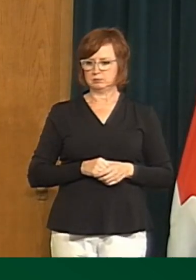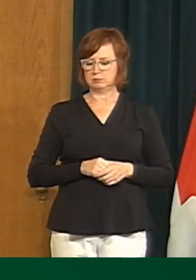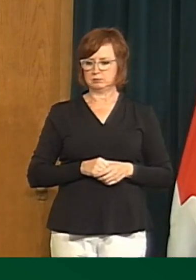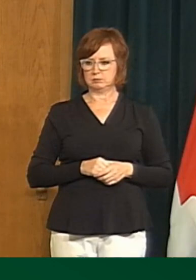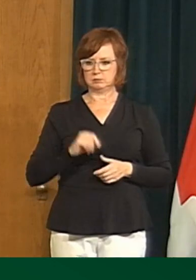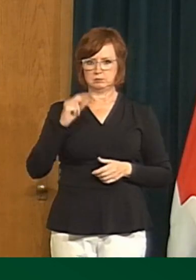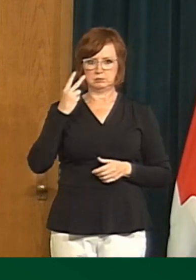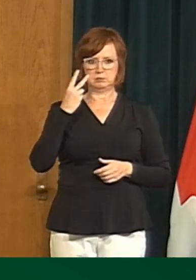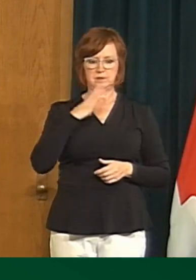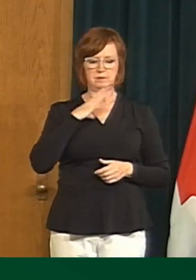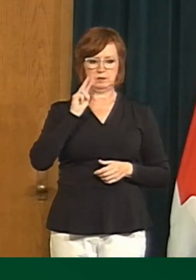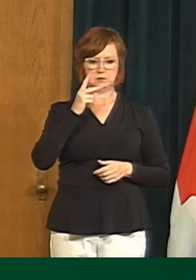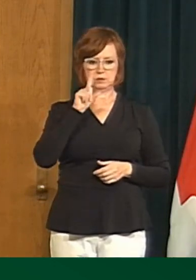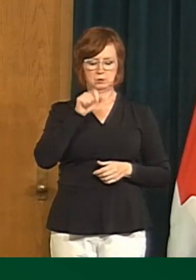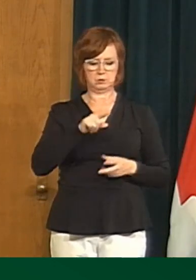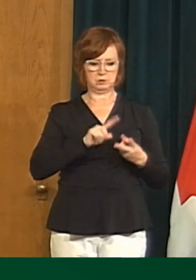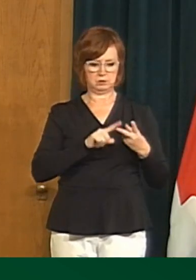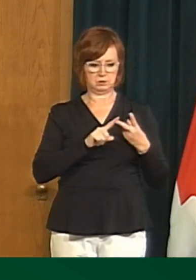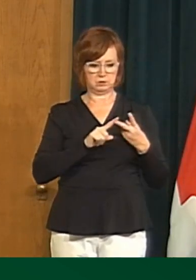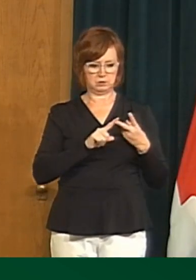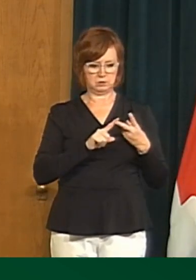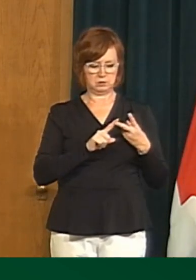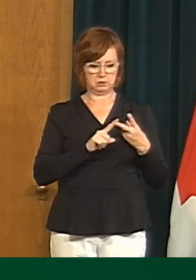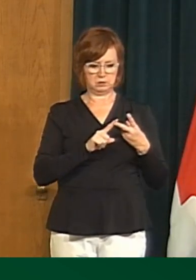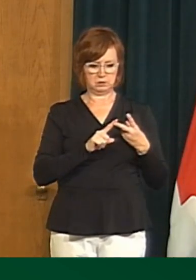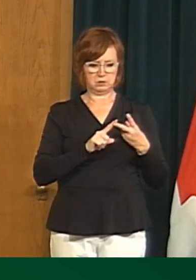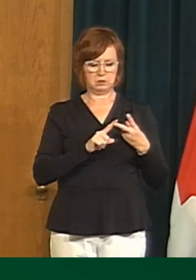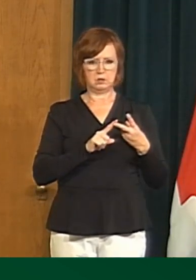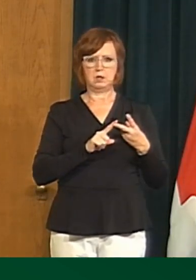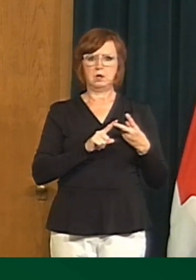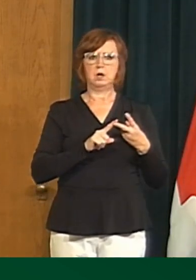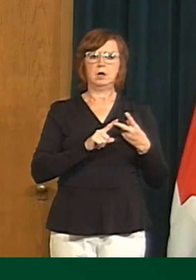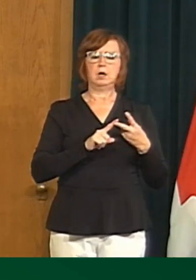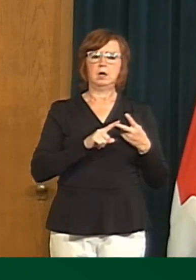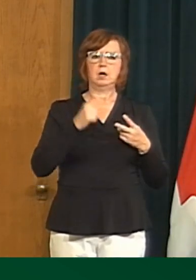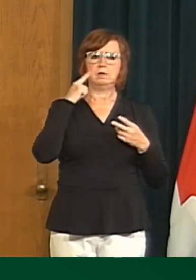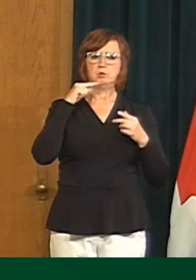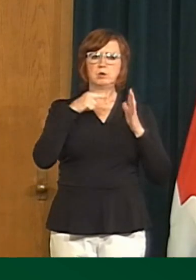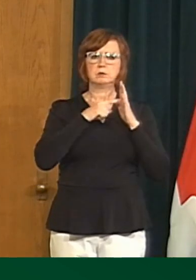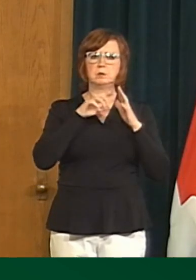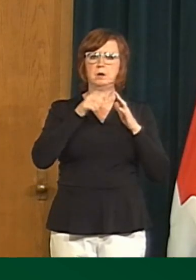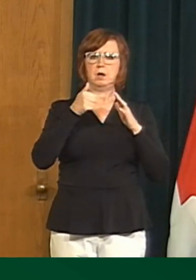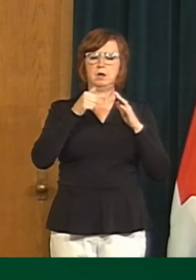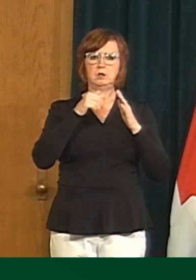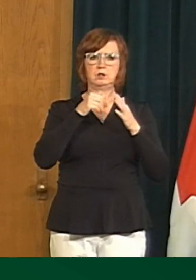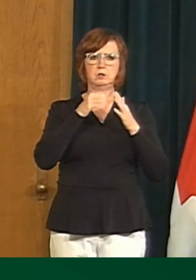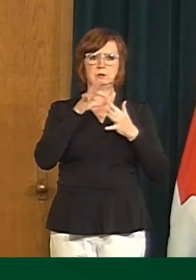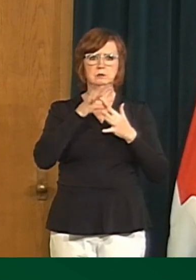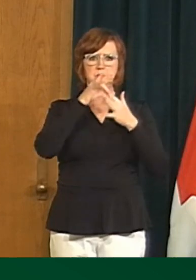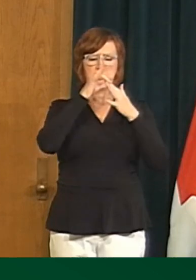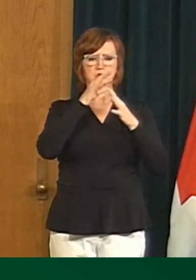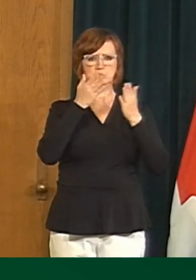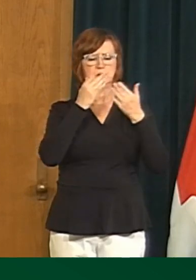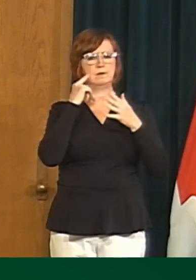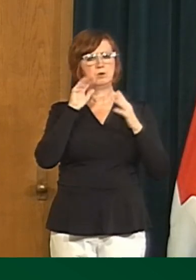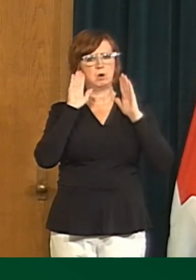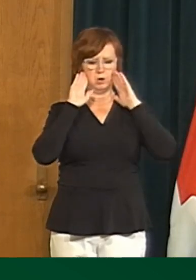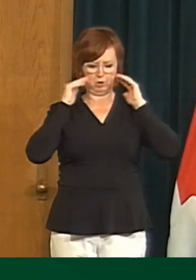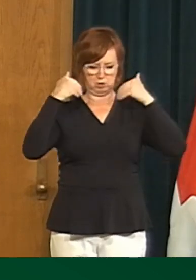and specialized services for people with autism and developmental disabilities have no date to